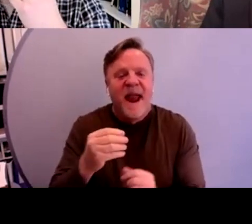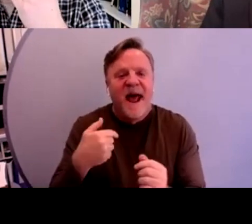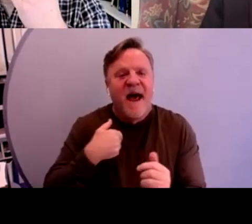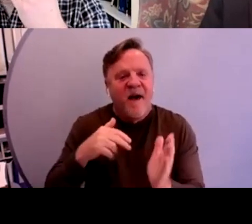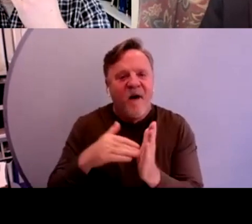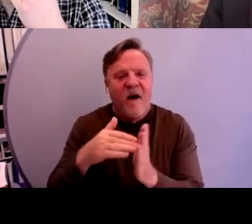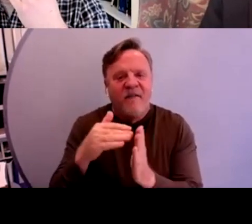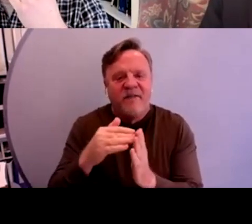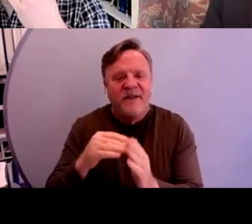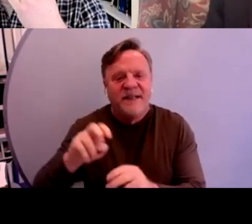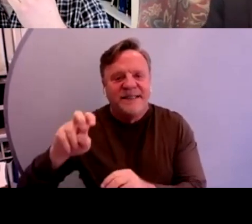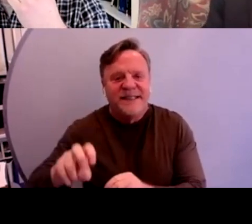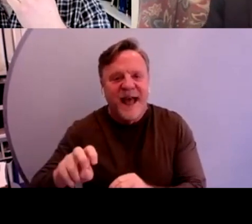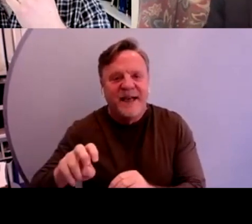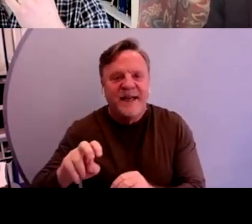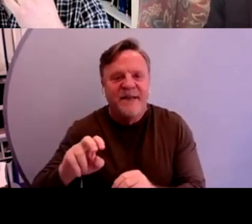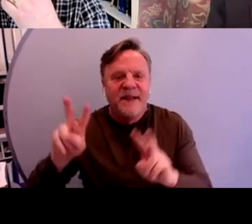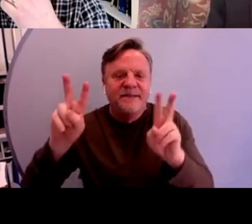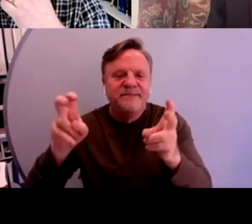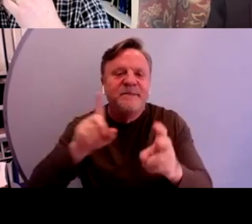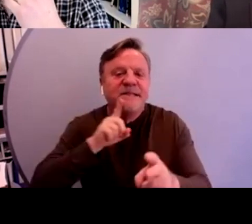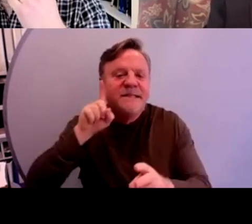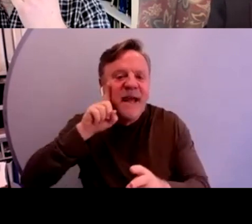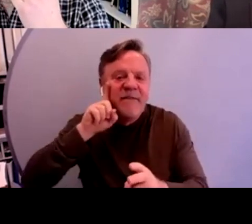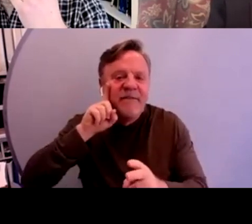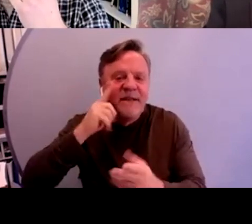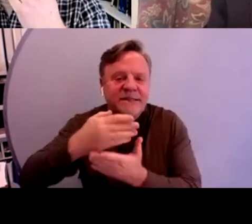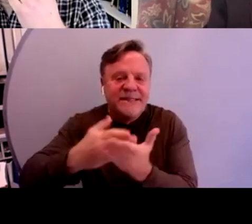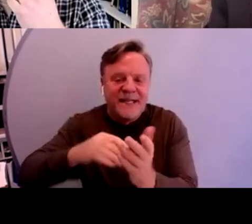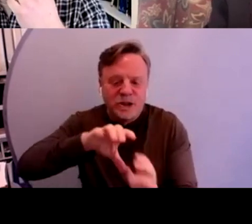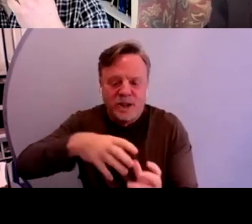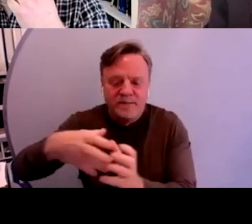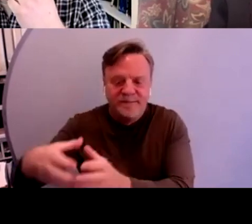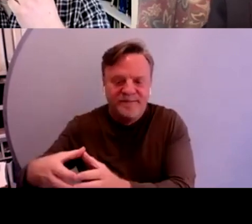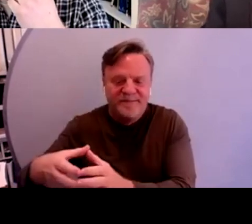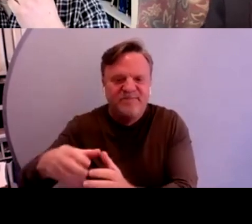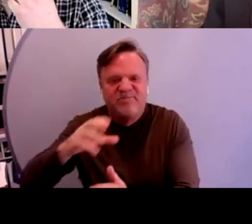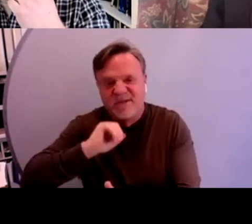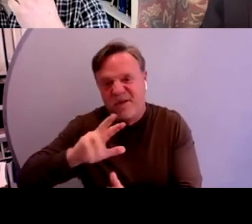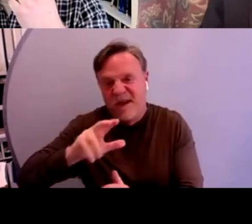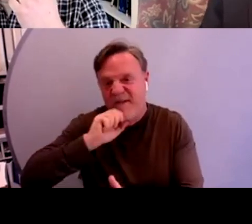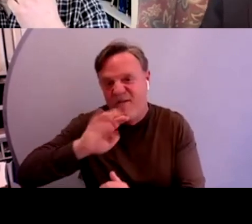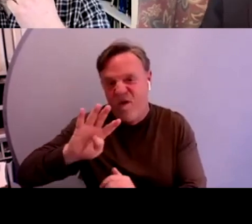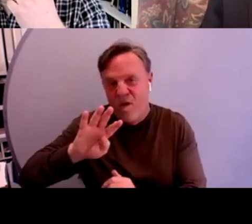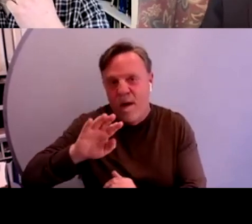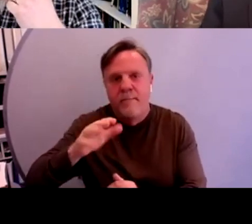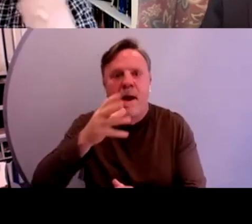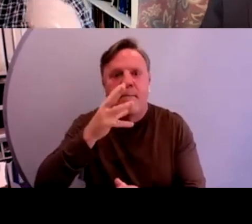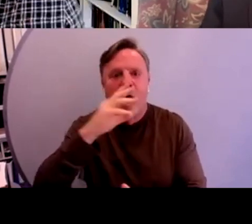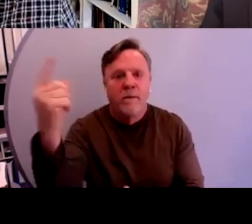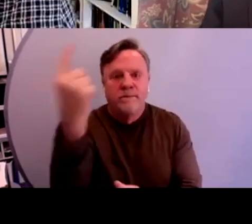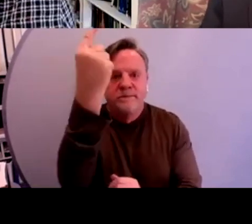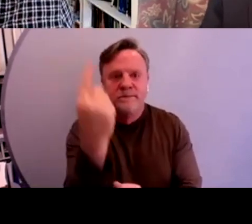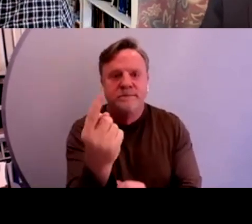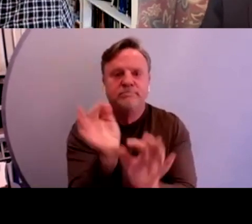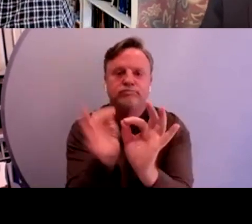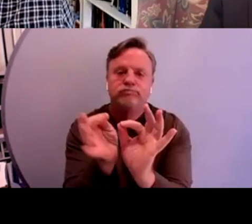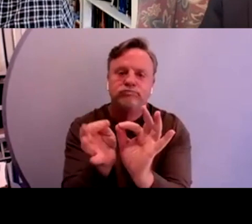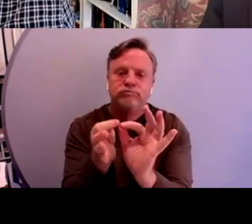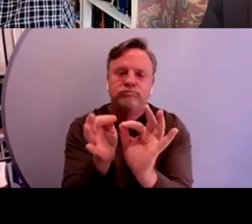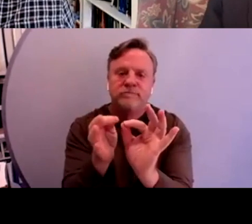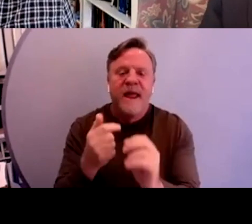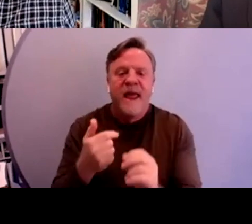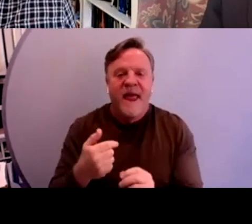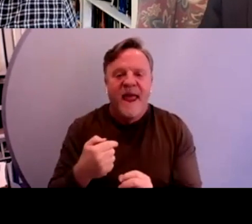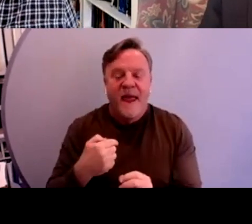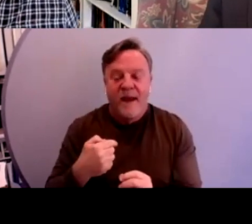in the deaf section of the church. As a 3 or 4-year-old child, my mom was up front interpreting, and I was being cared for